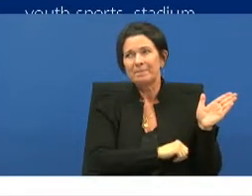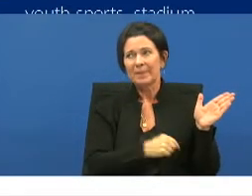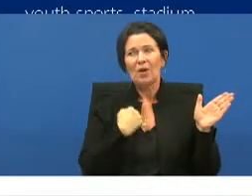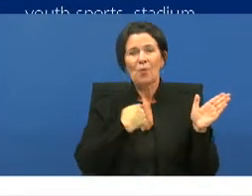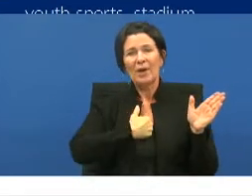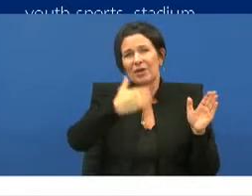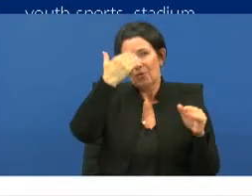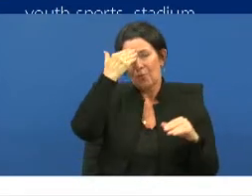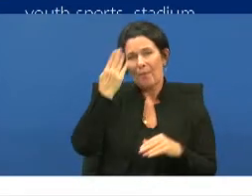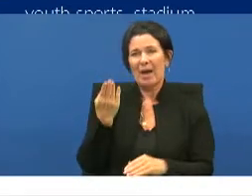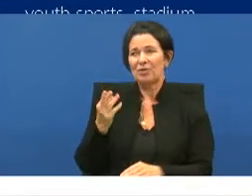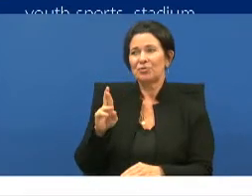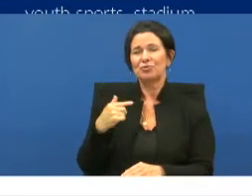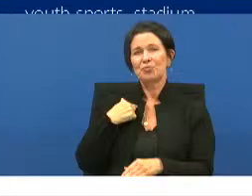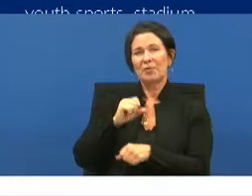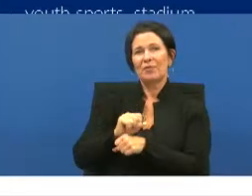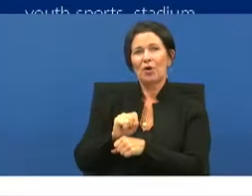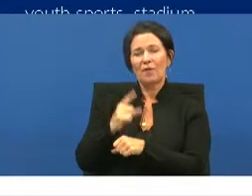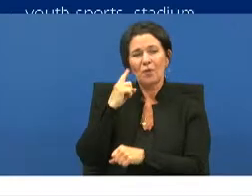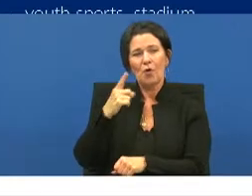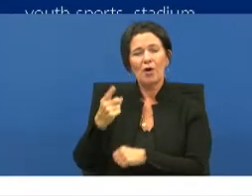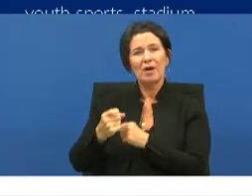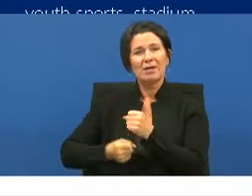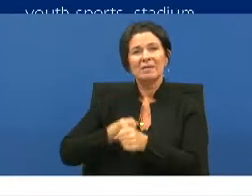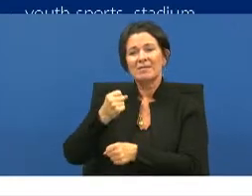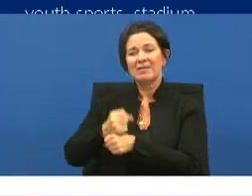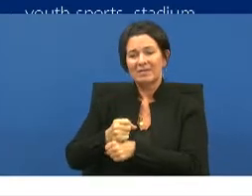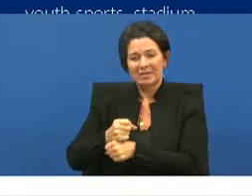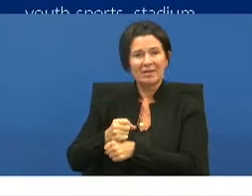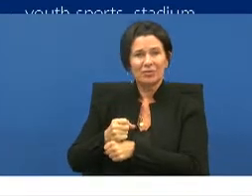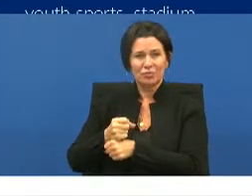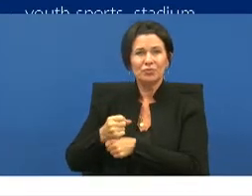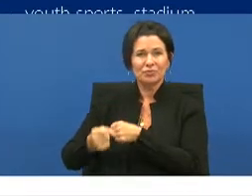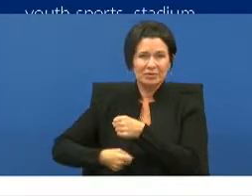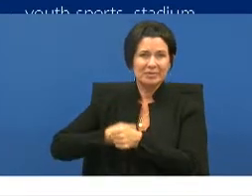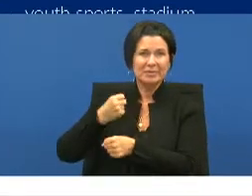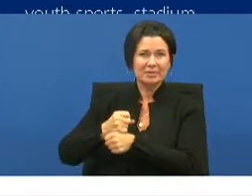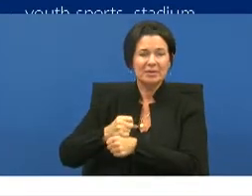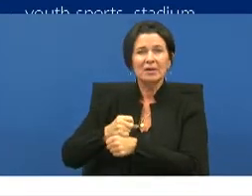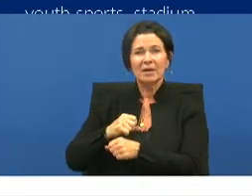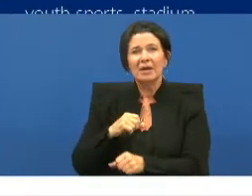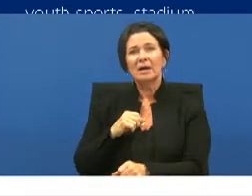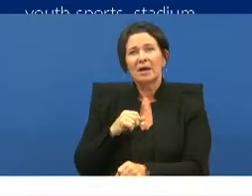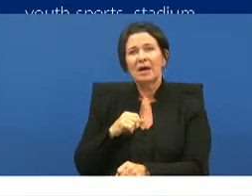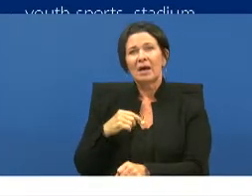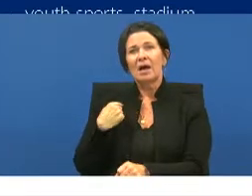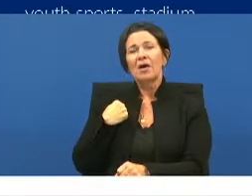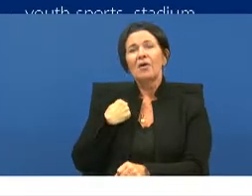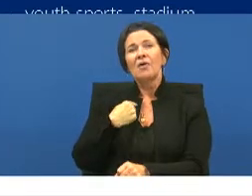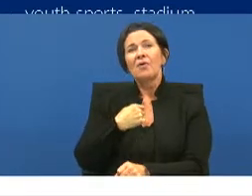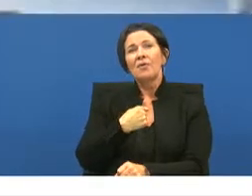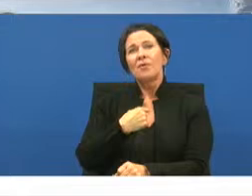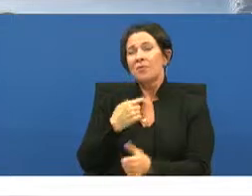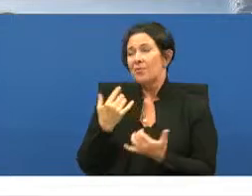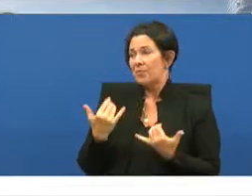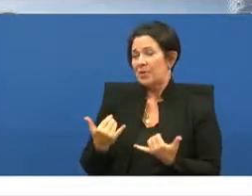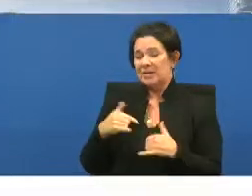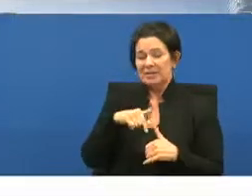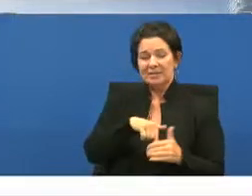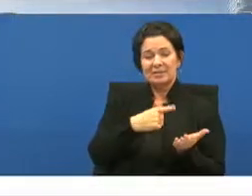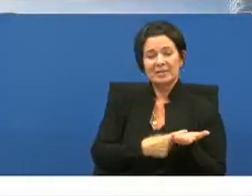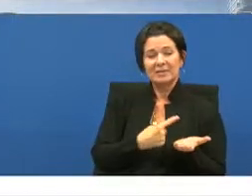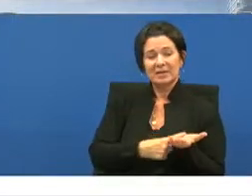We have worked for the last year and a half on 4 different studies. Of course, the one that we're talking about today,